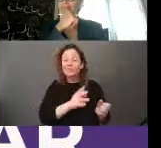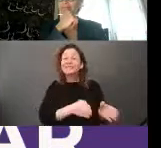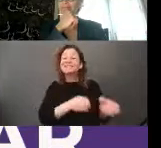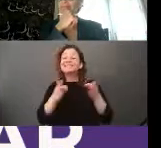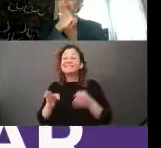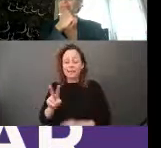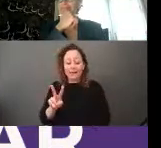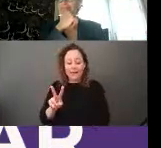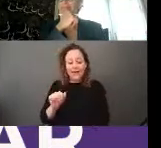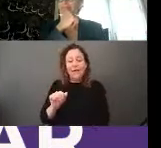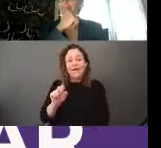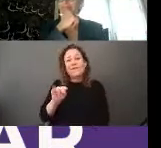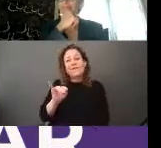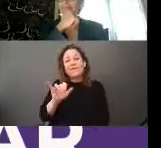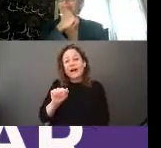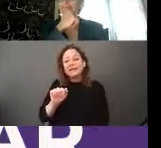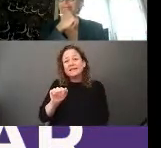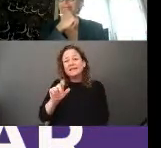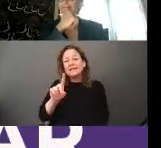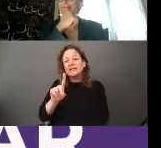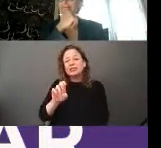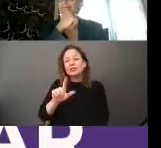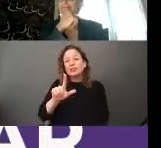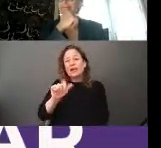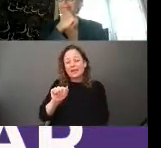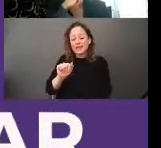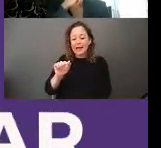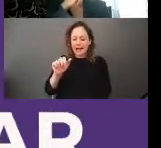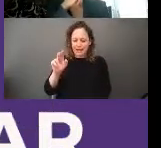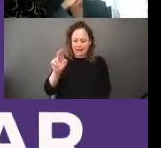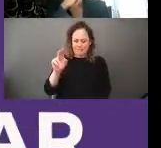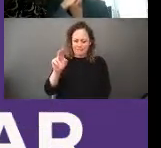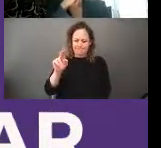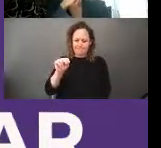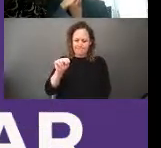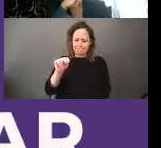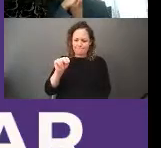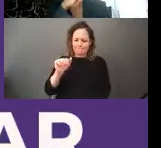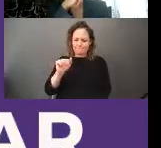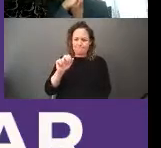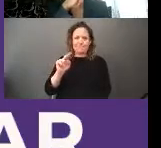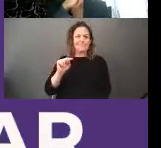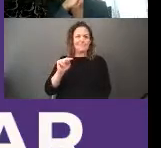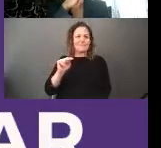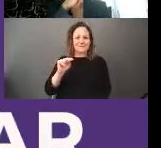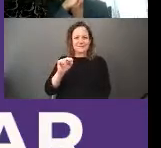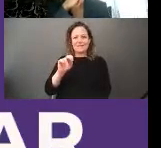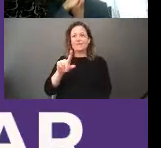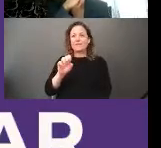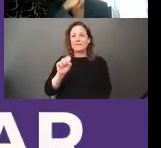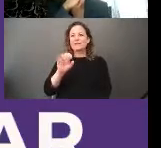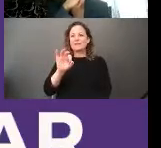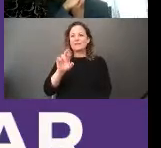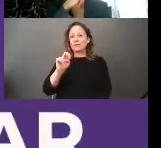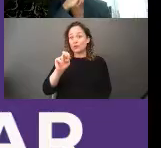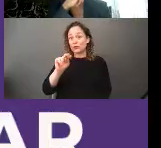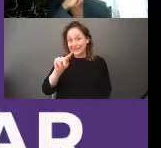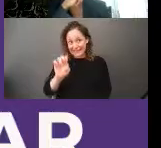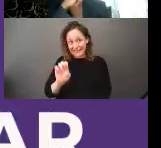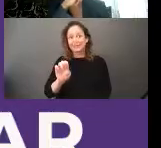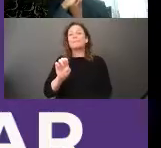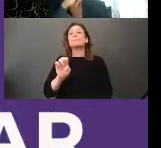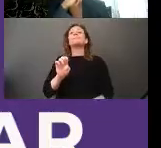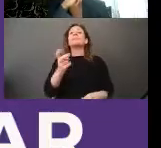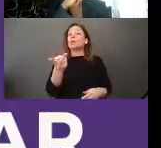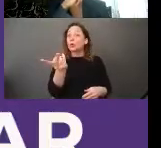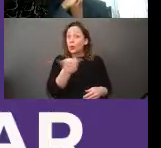also a Technical Officer for Demographic Change and Healthy Aging Unit with the World Health Organization. So both of them today are